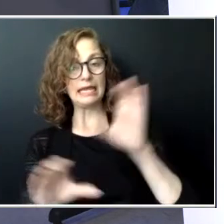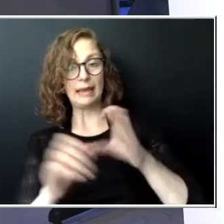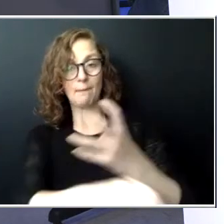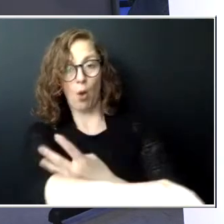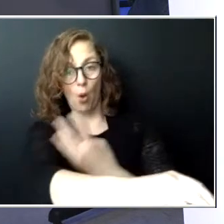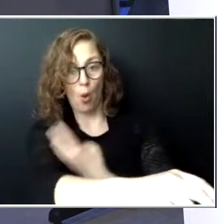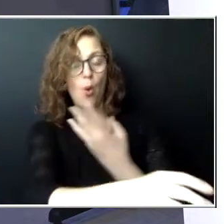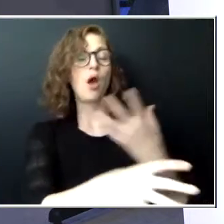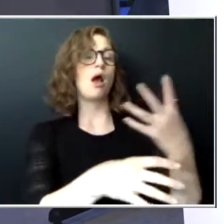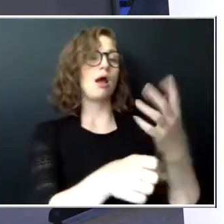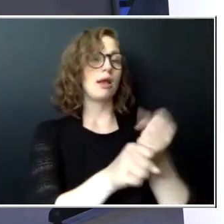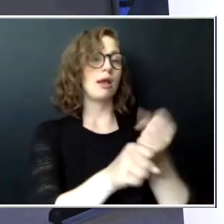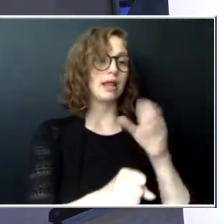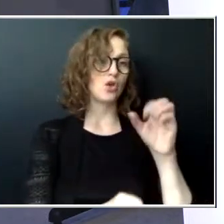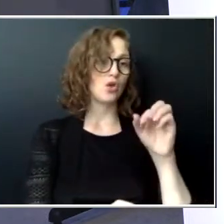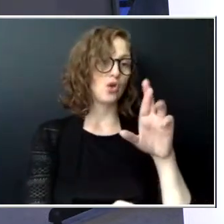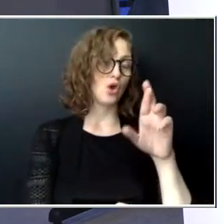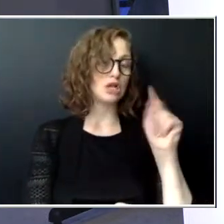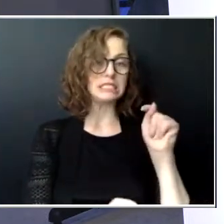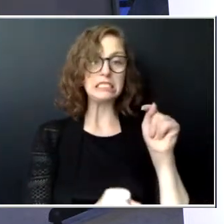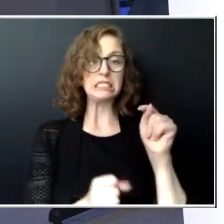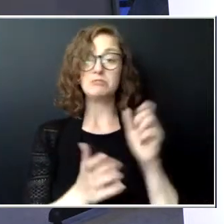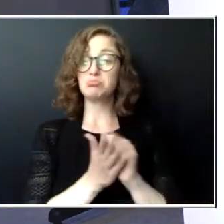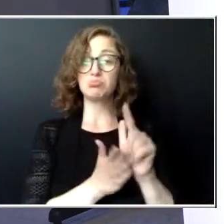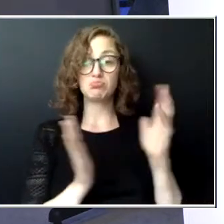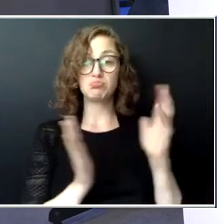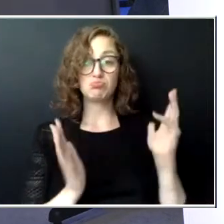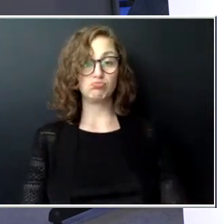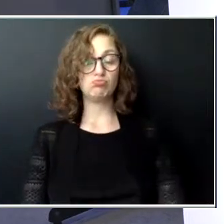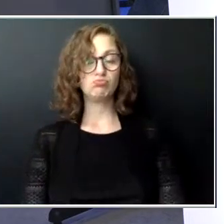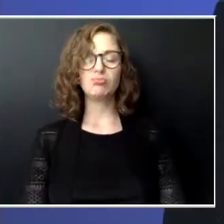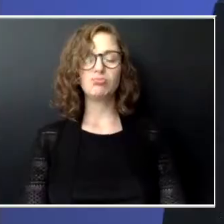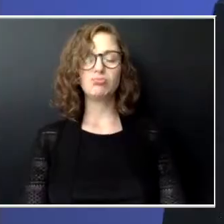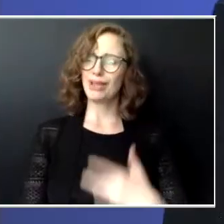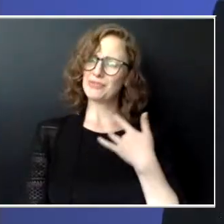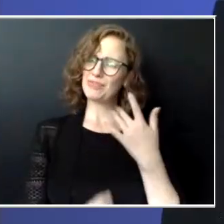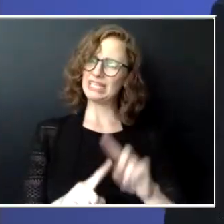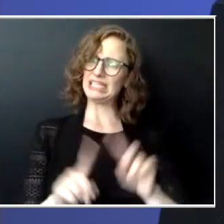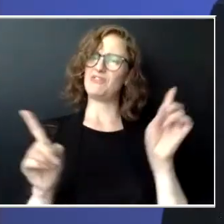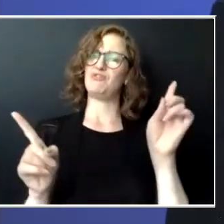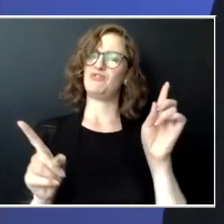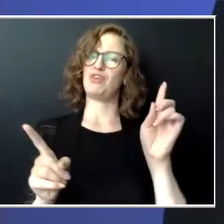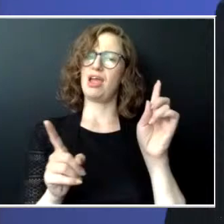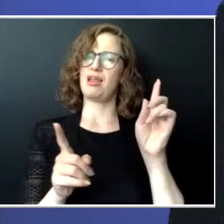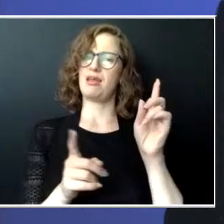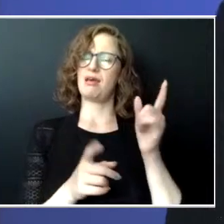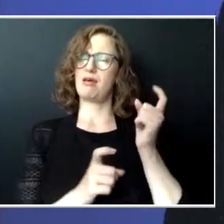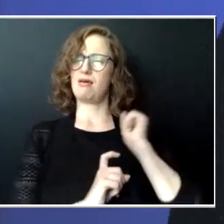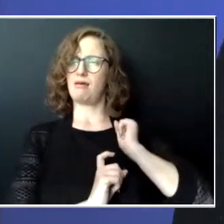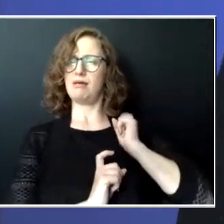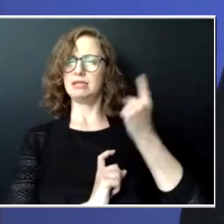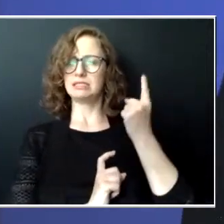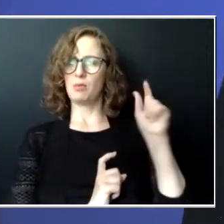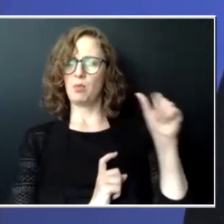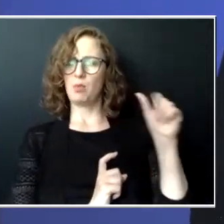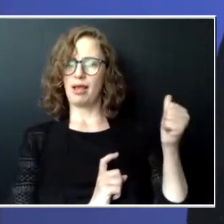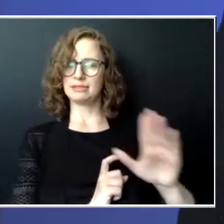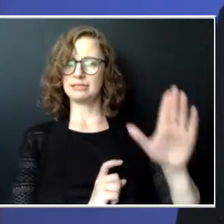getting these new cells from someone else? Well, since I didn't really get cells